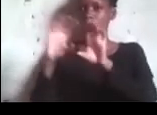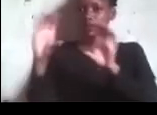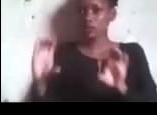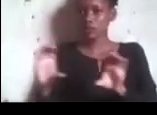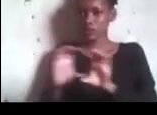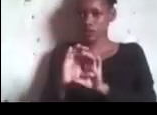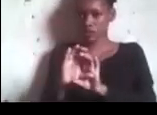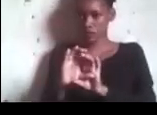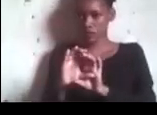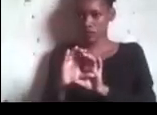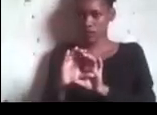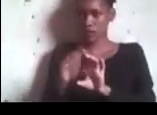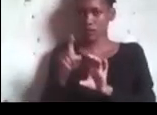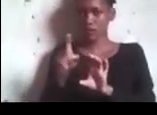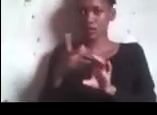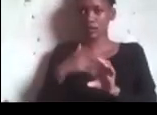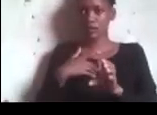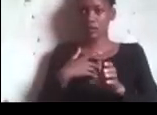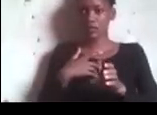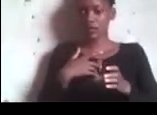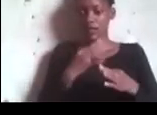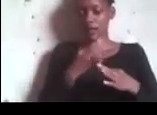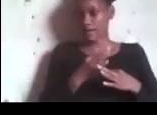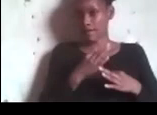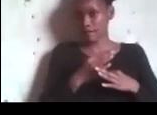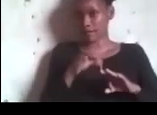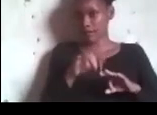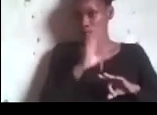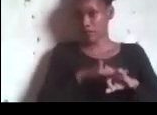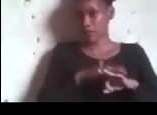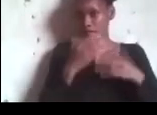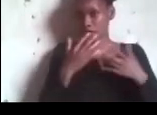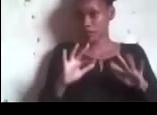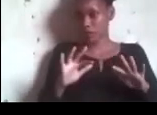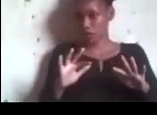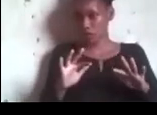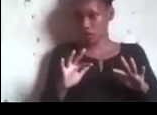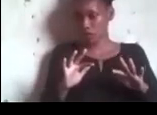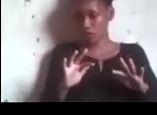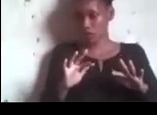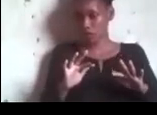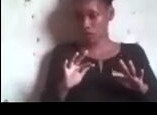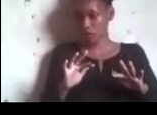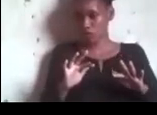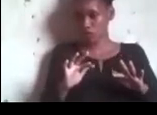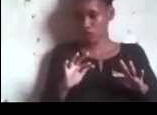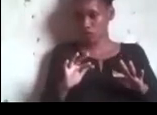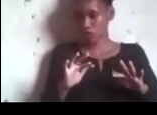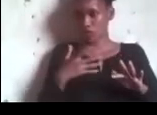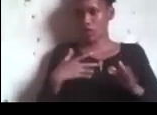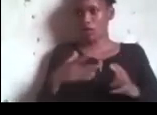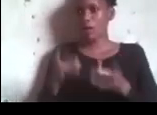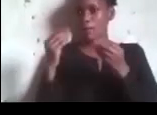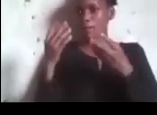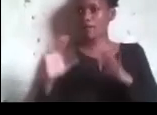an unmarried father has acquired full parental